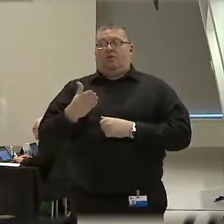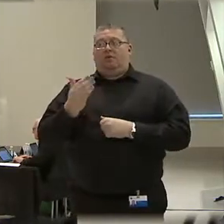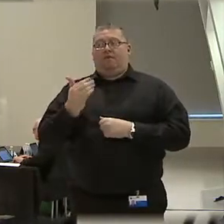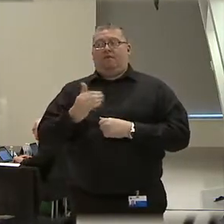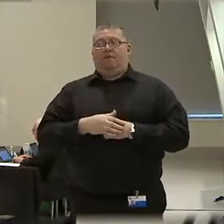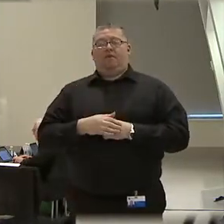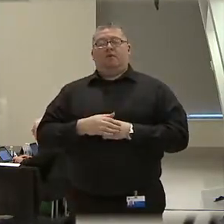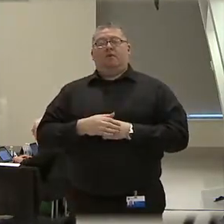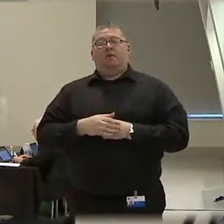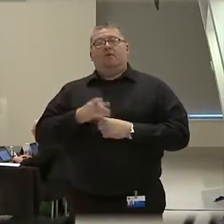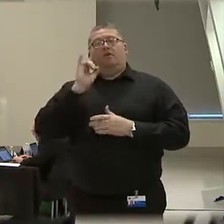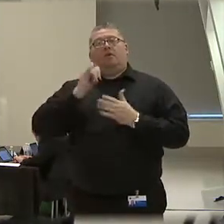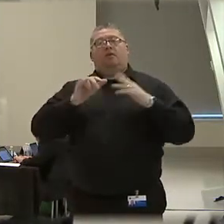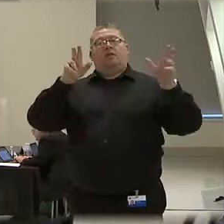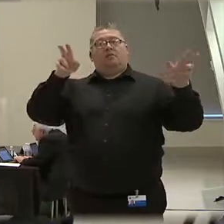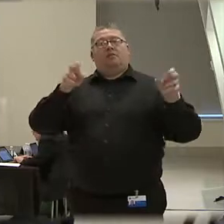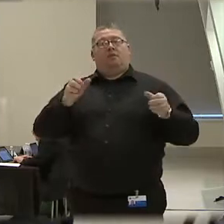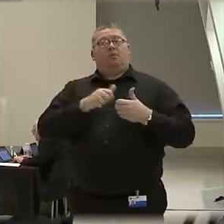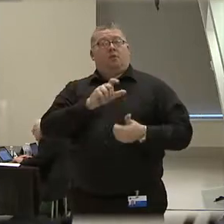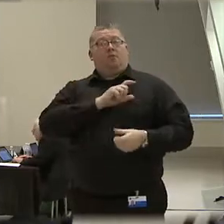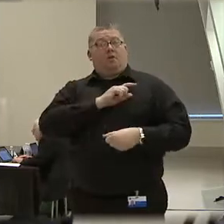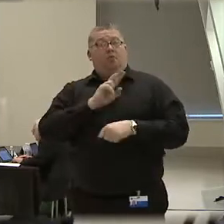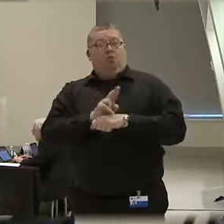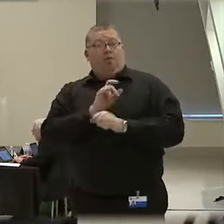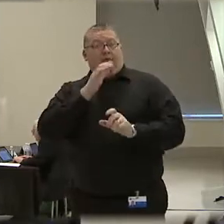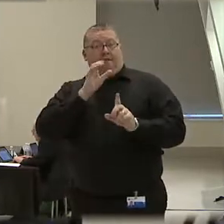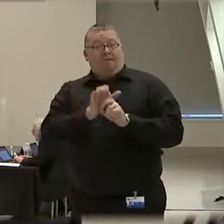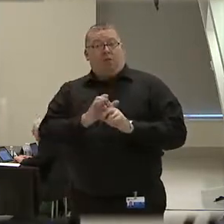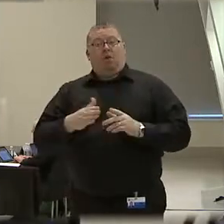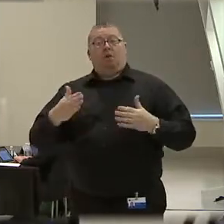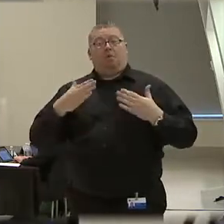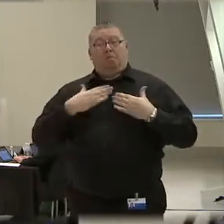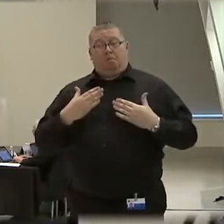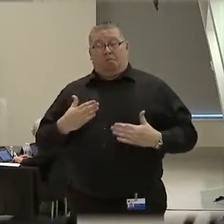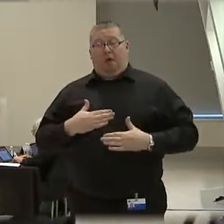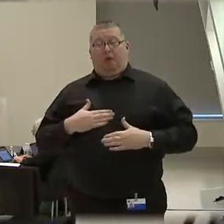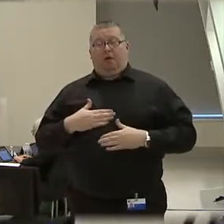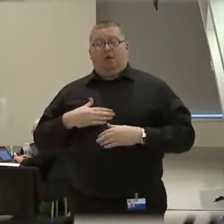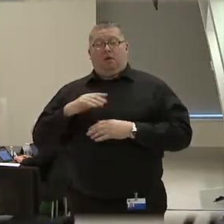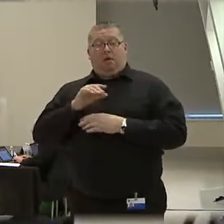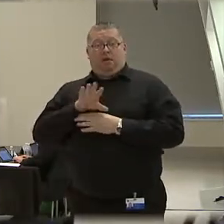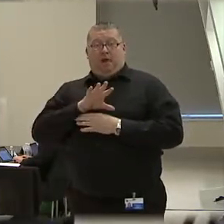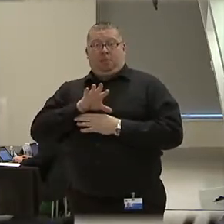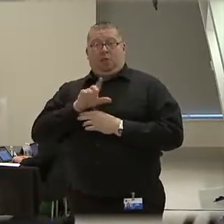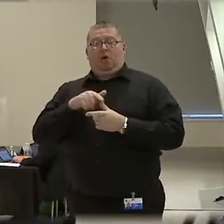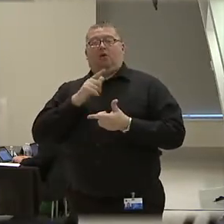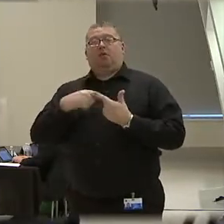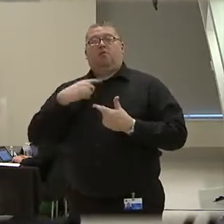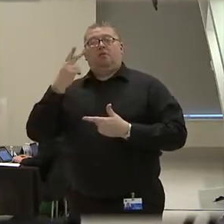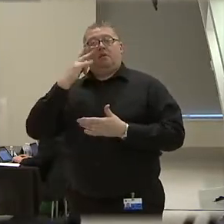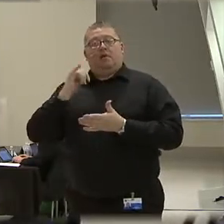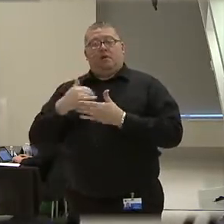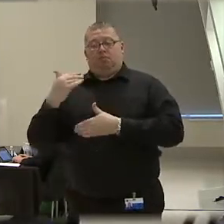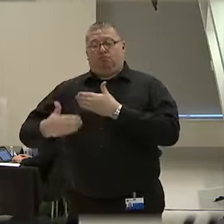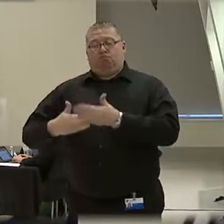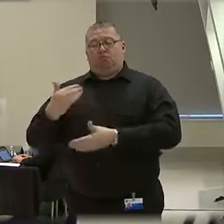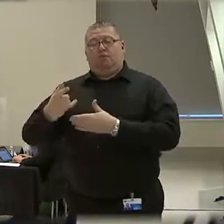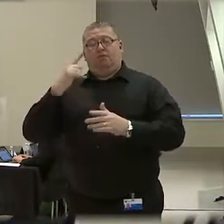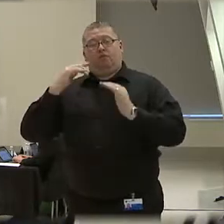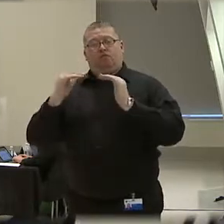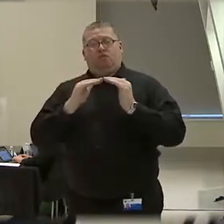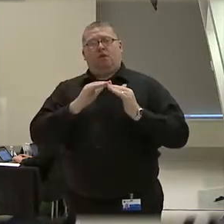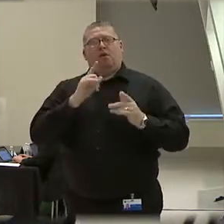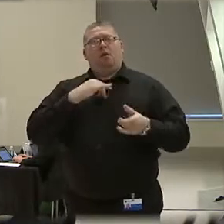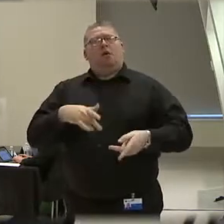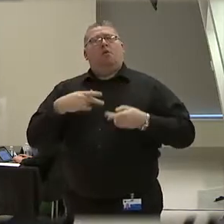which includes such topics as police use of force, body-worn cameras, and procedural justice, among others. And while